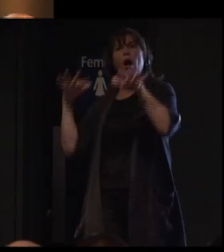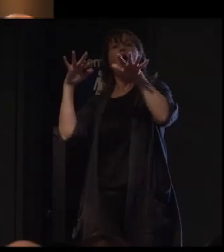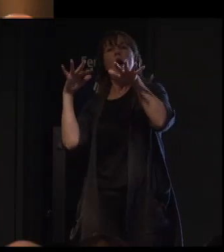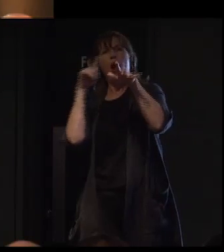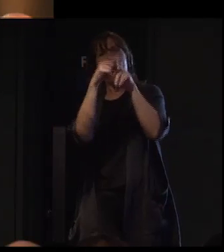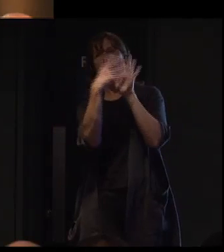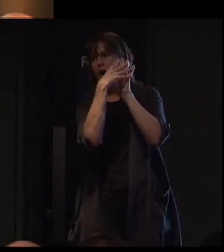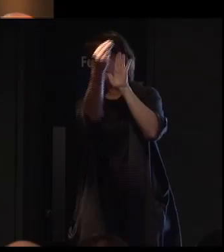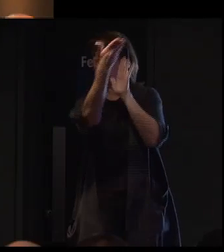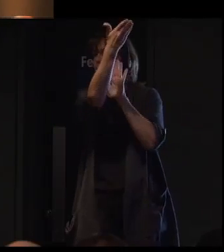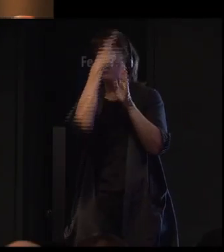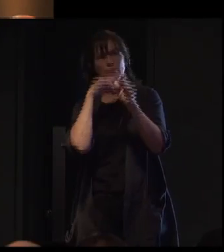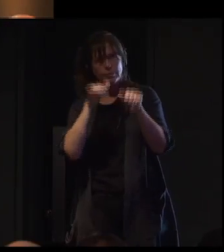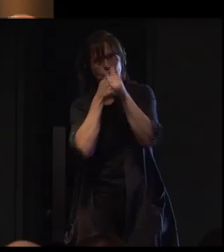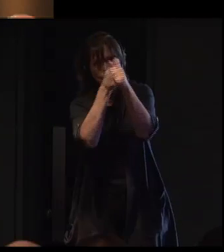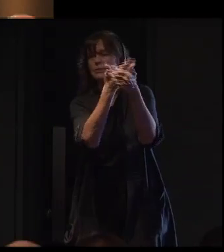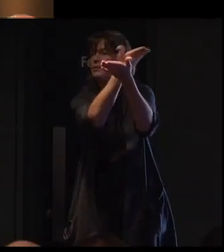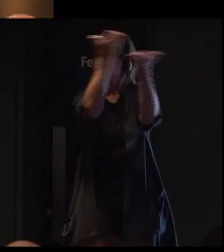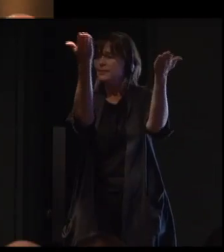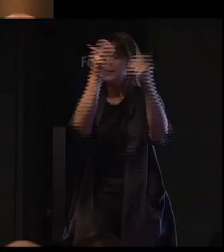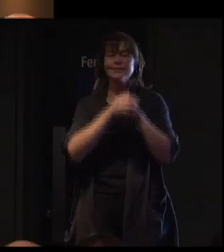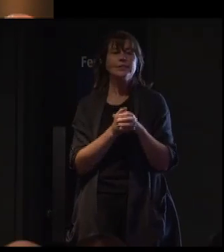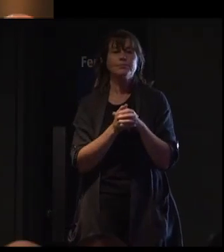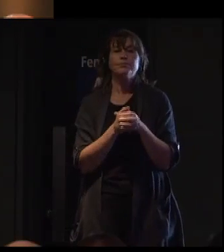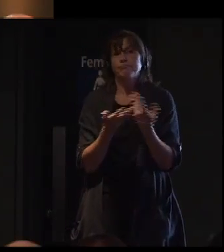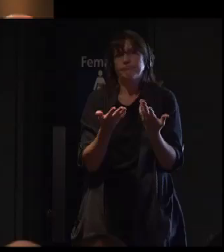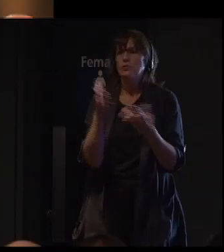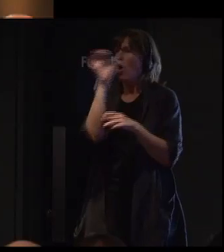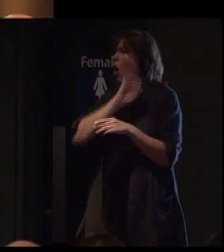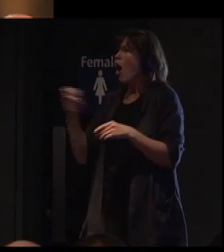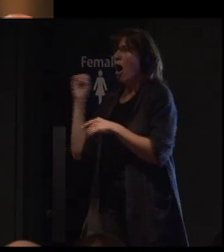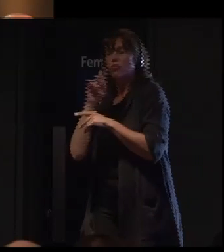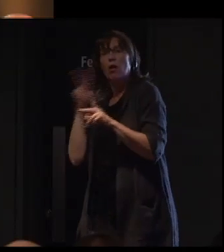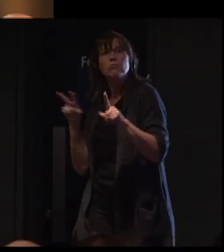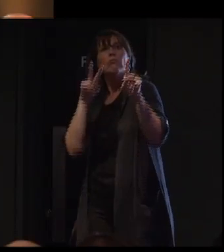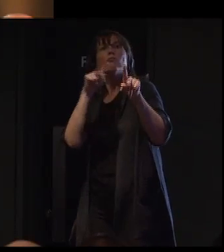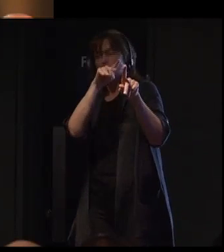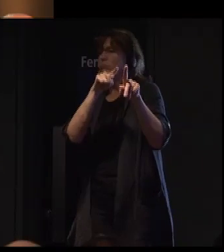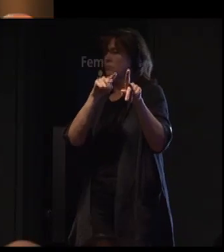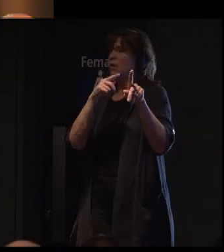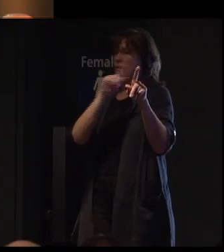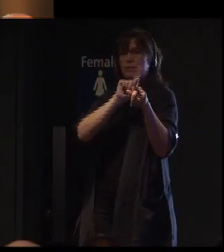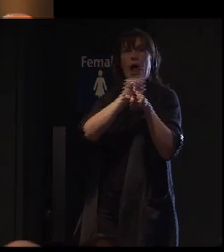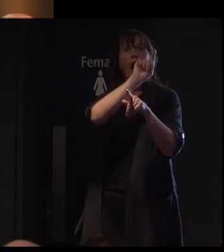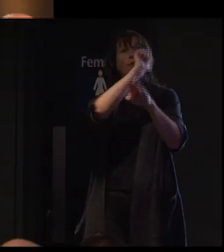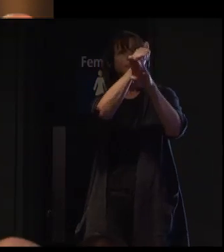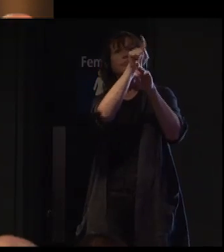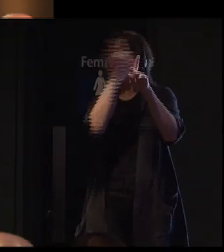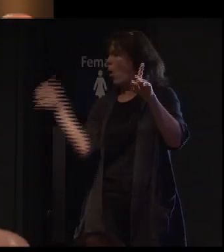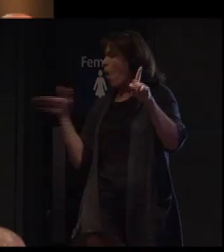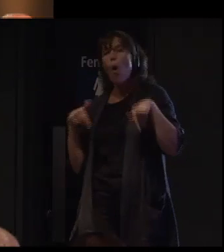example, and is a sport that many people in Europe love and should set an example for society in this respect.